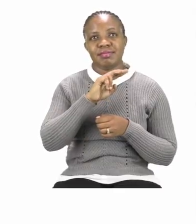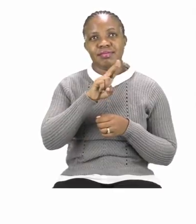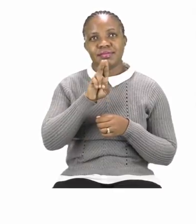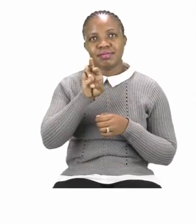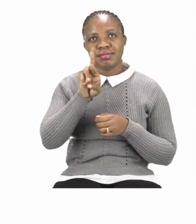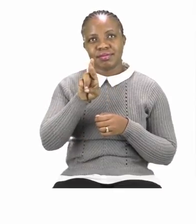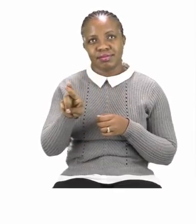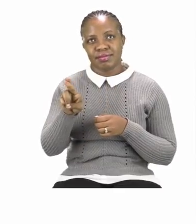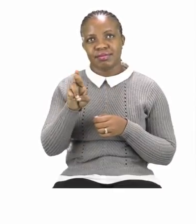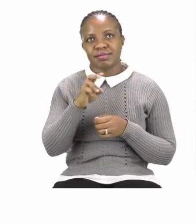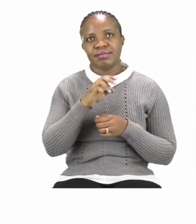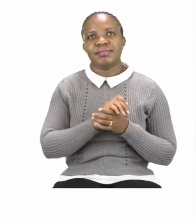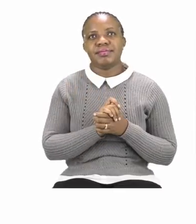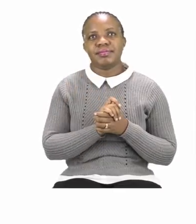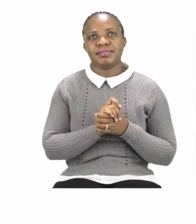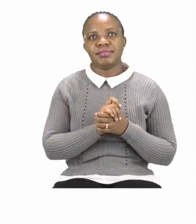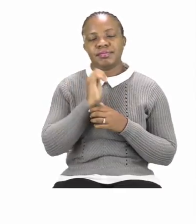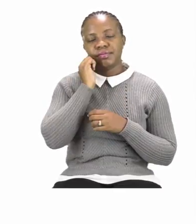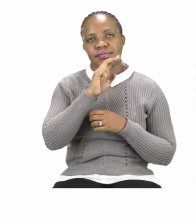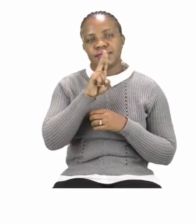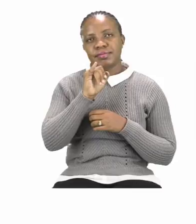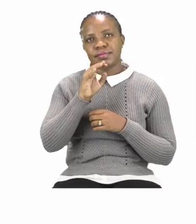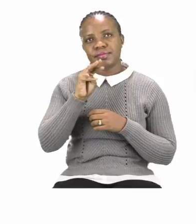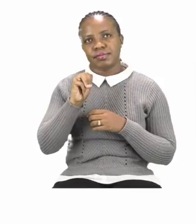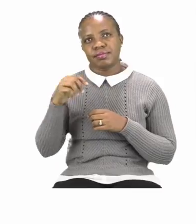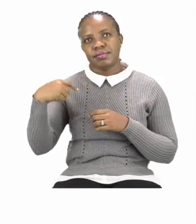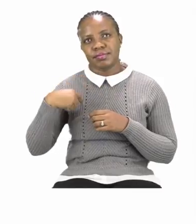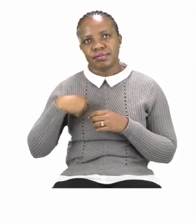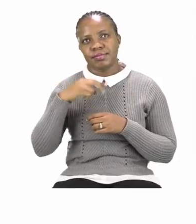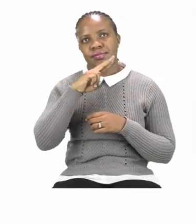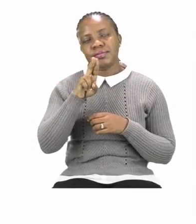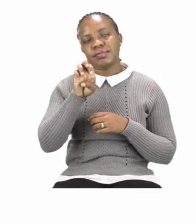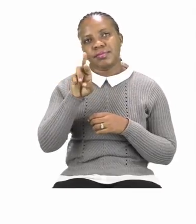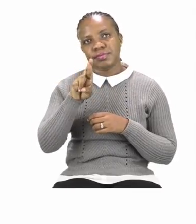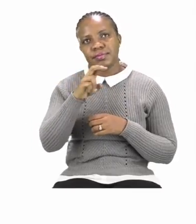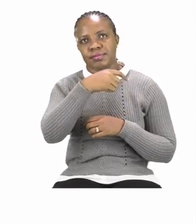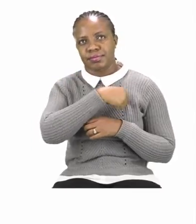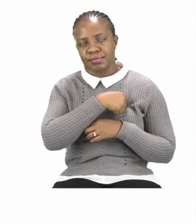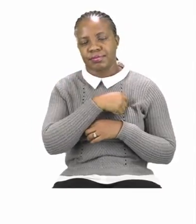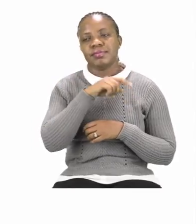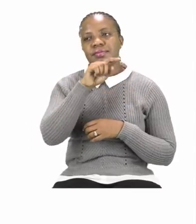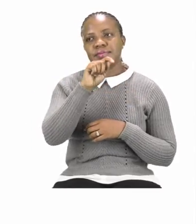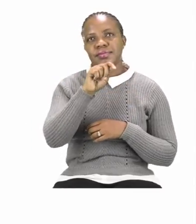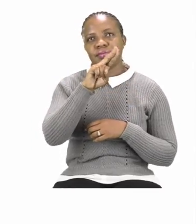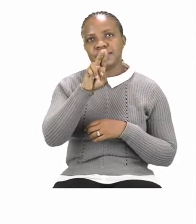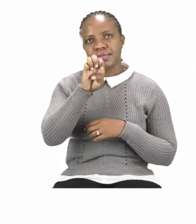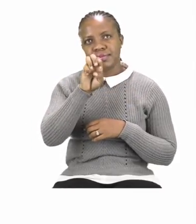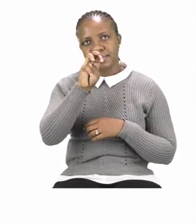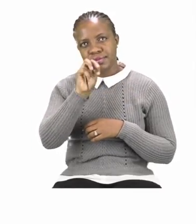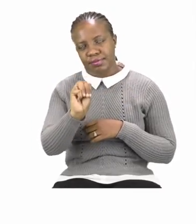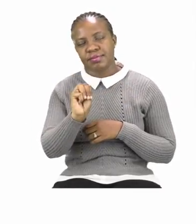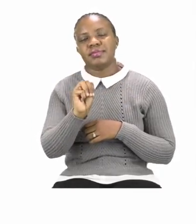them, and us. So we are going to use the common